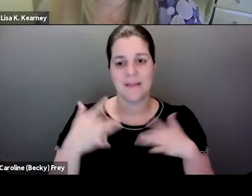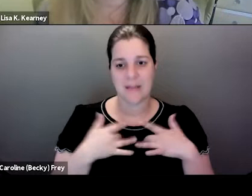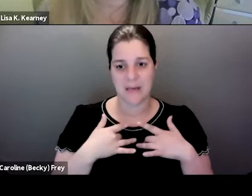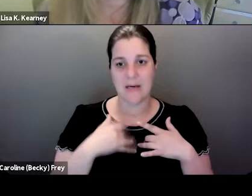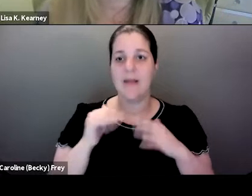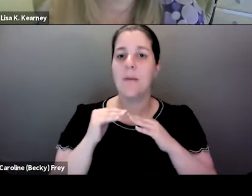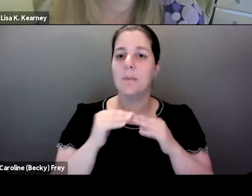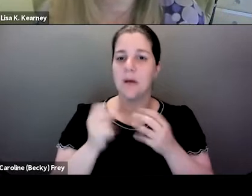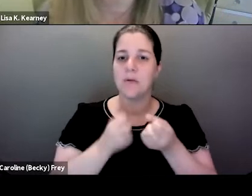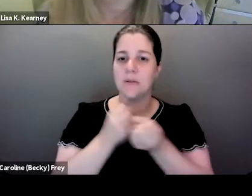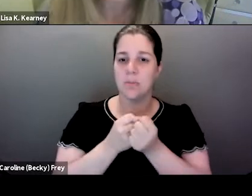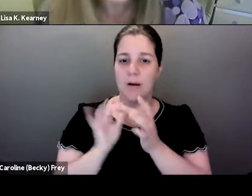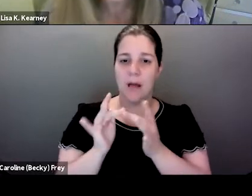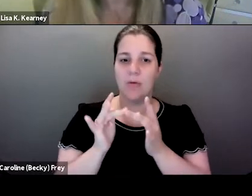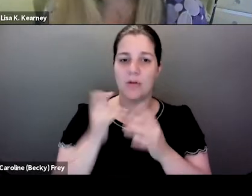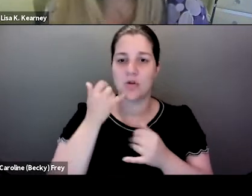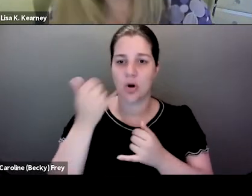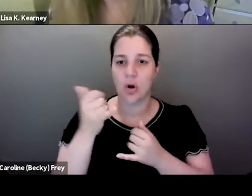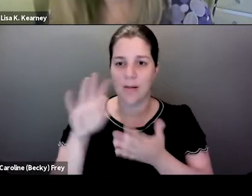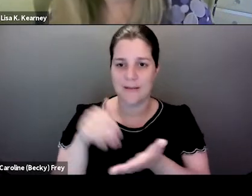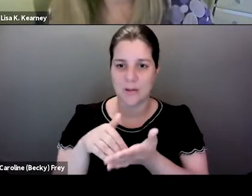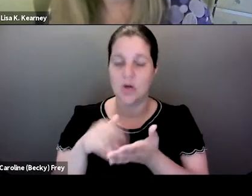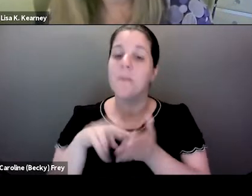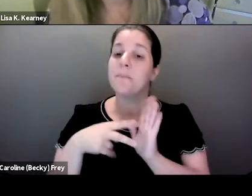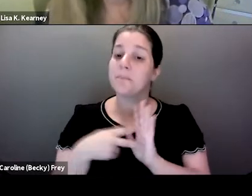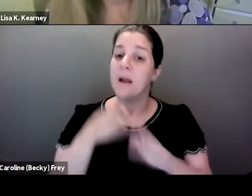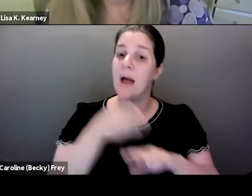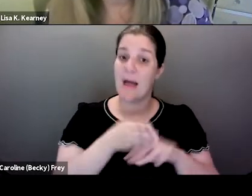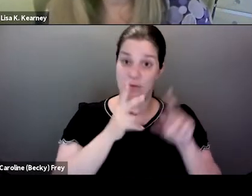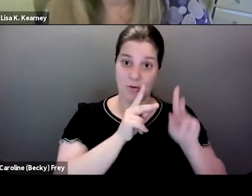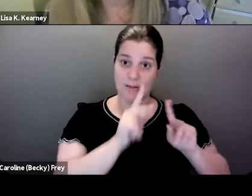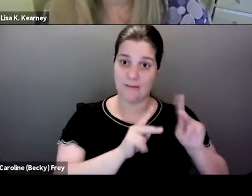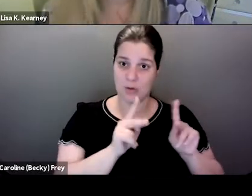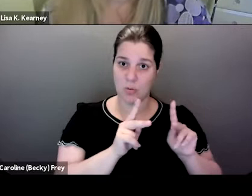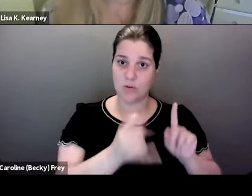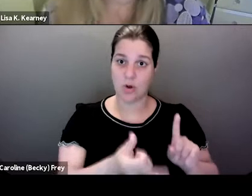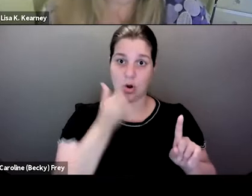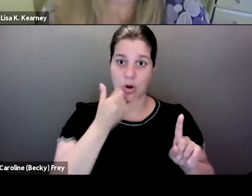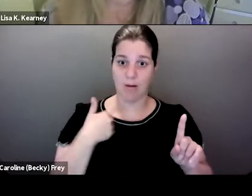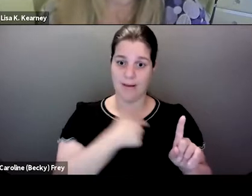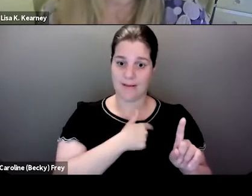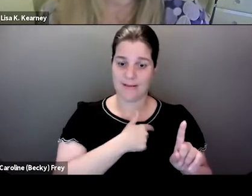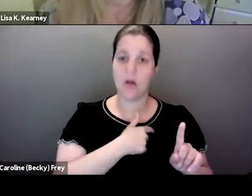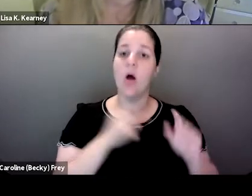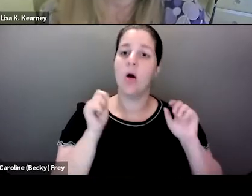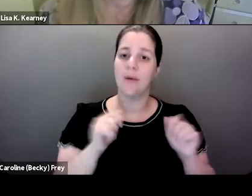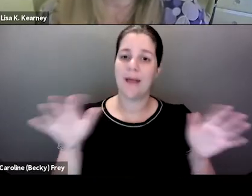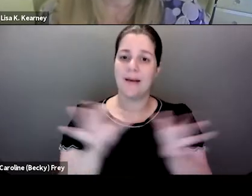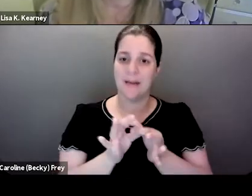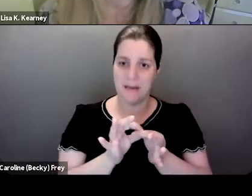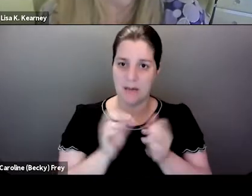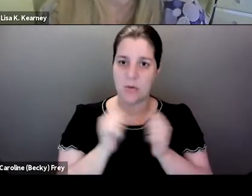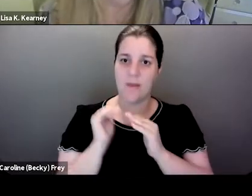peer support outreach call center. So after individuals call us, we can connect them with